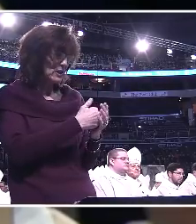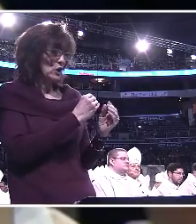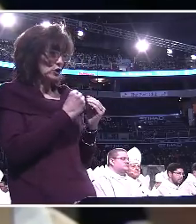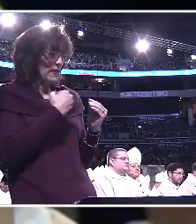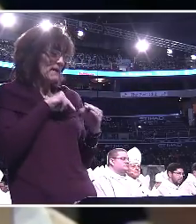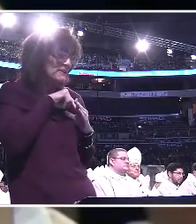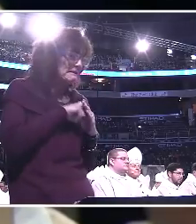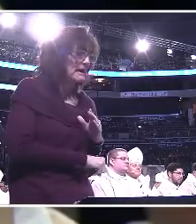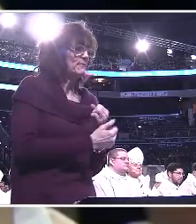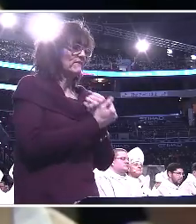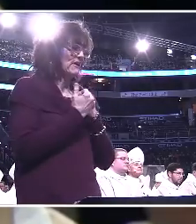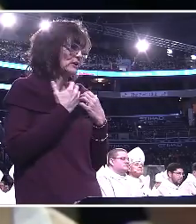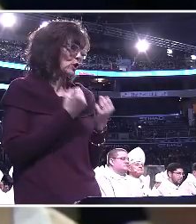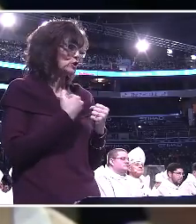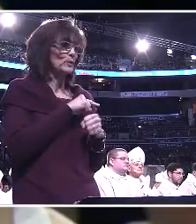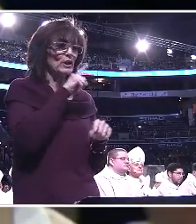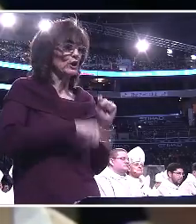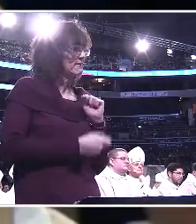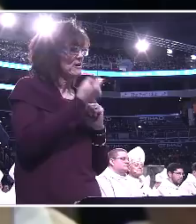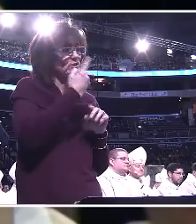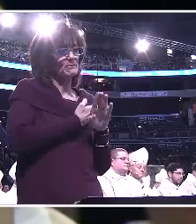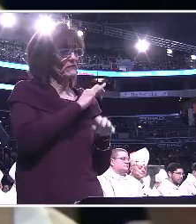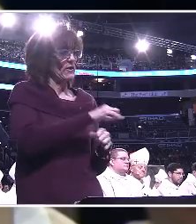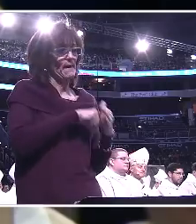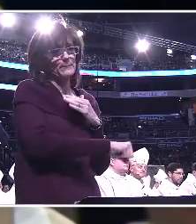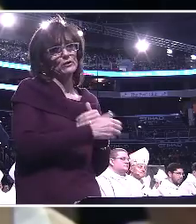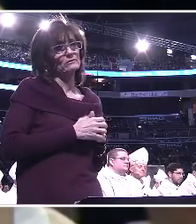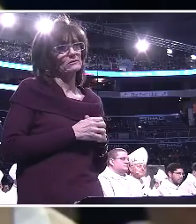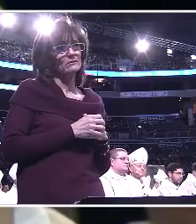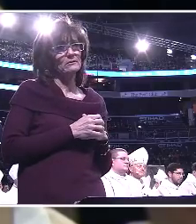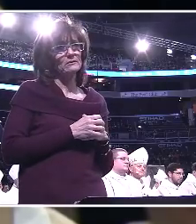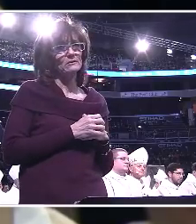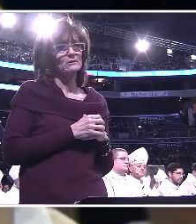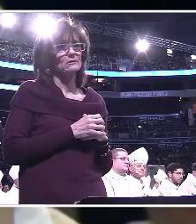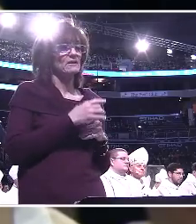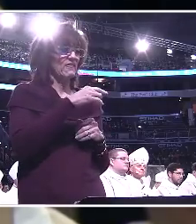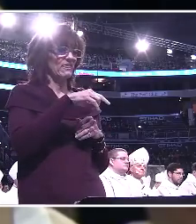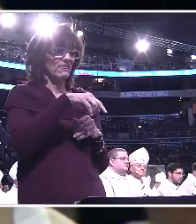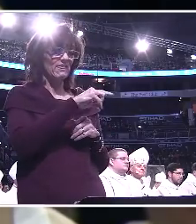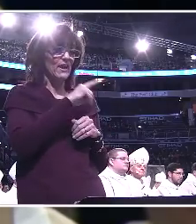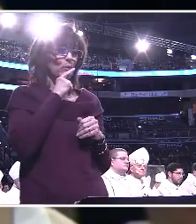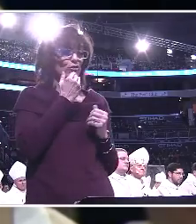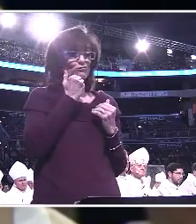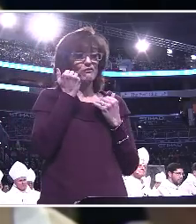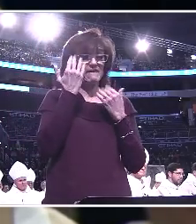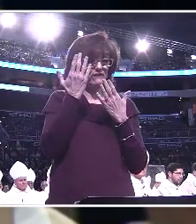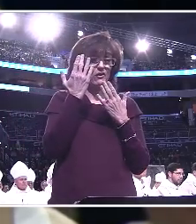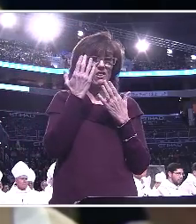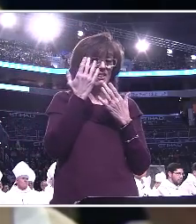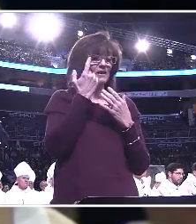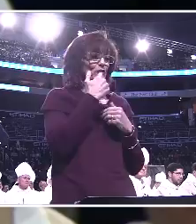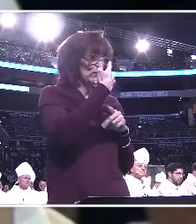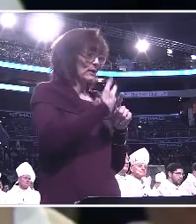of love and courage that we could not understand before his birth. They were grateful for those 3 months of life, those 3 months of